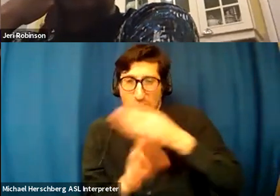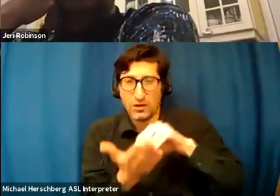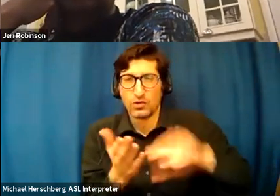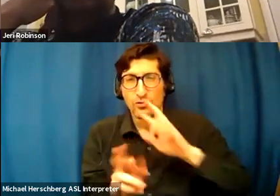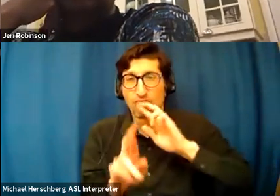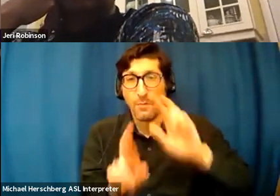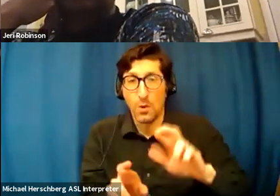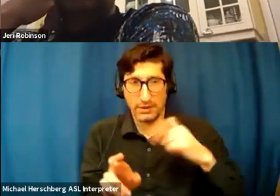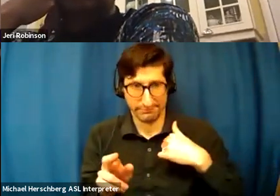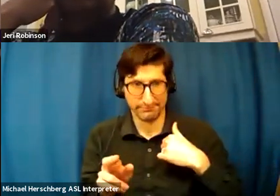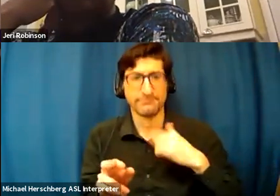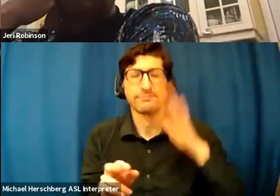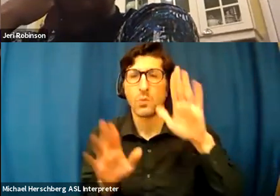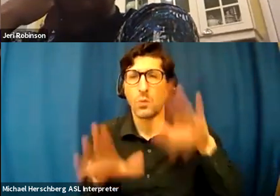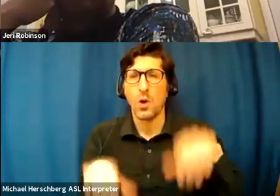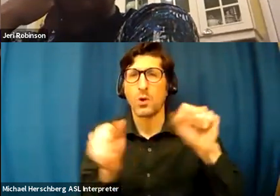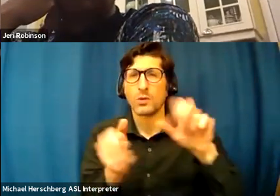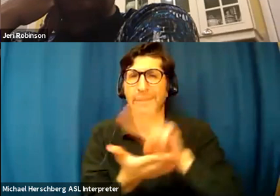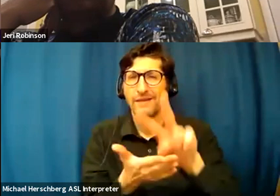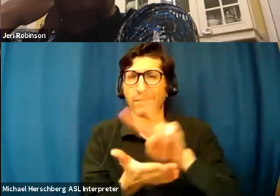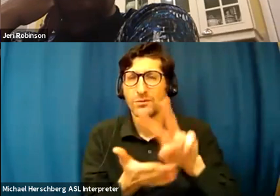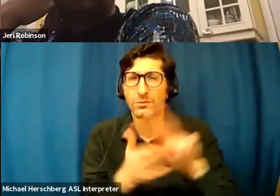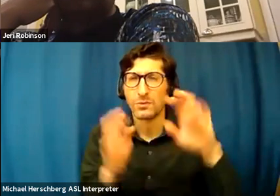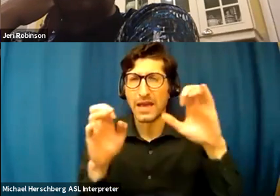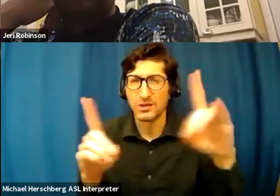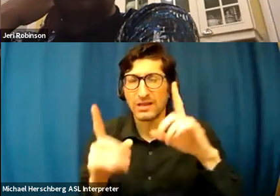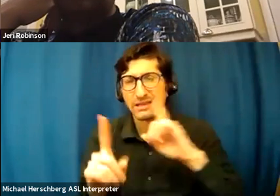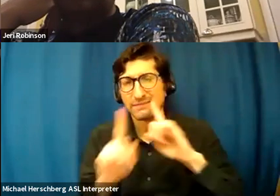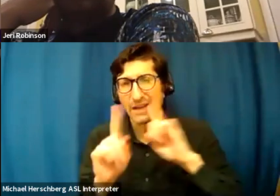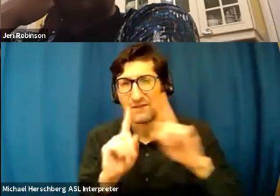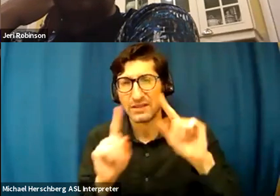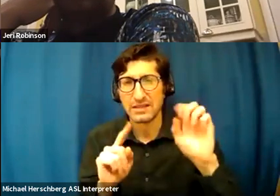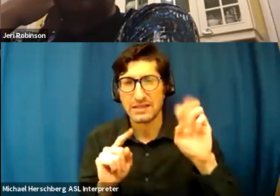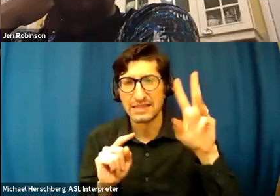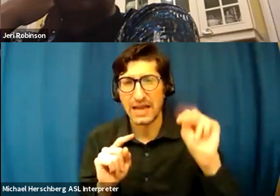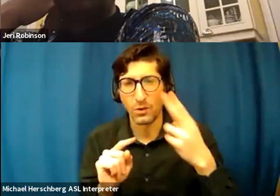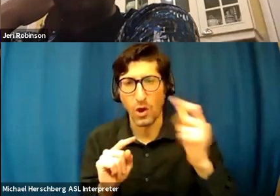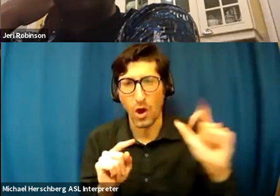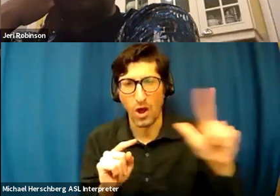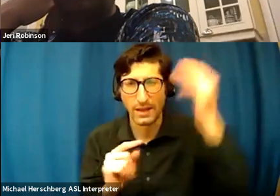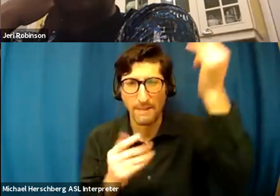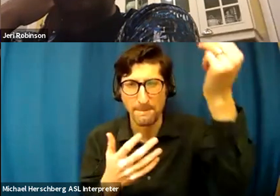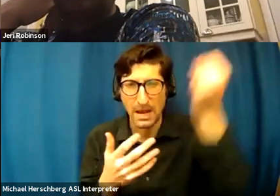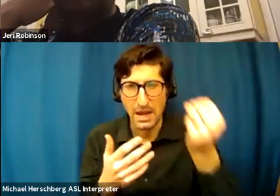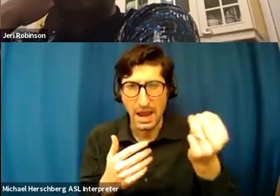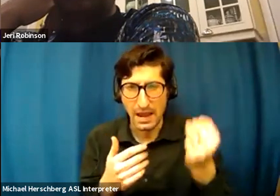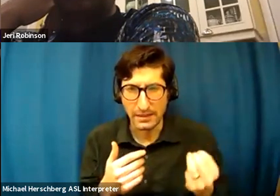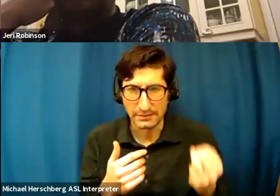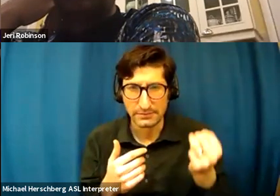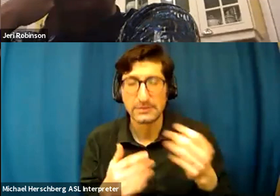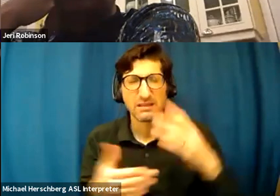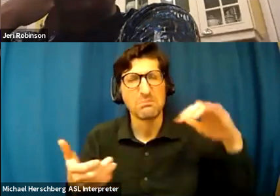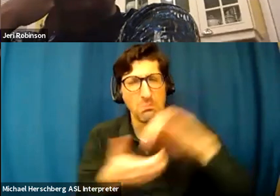am hosting a bi-weekly education conversation town hall every other Monday in partnership with